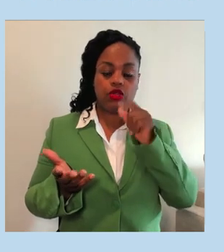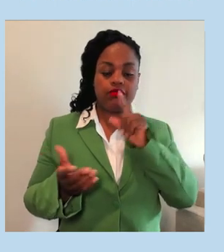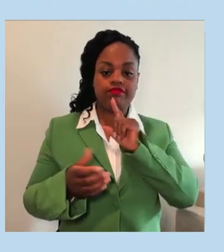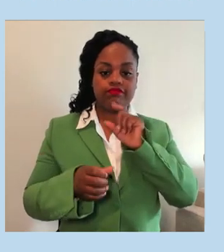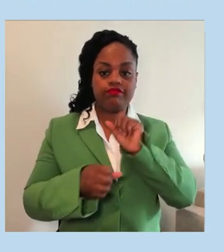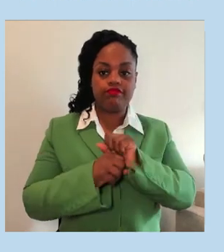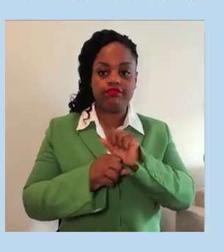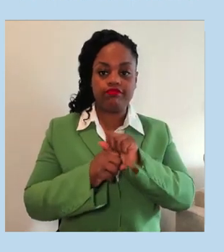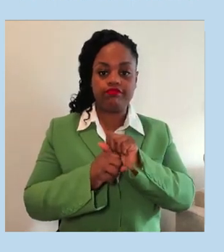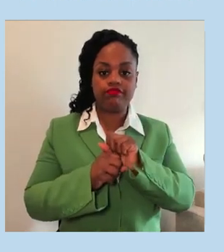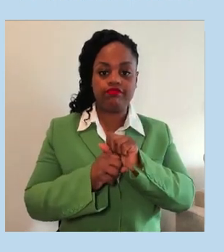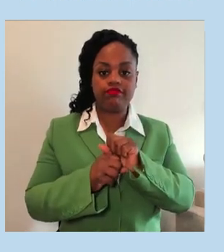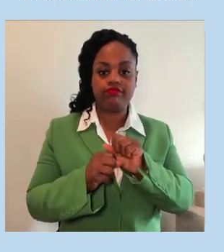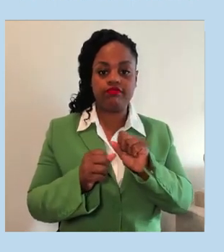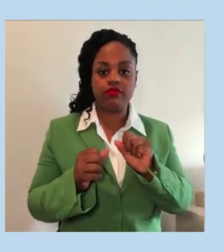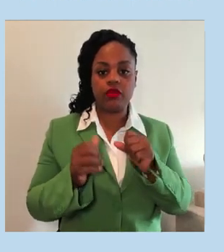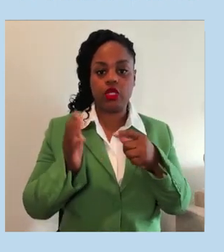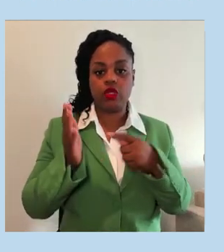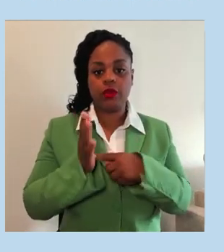the community. Thank you.